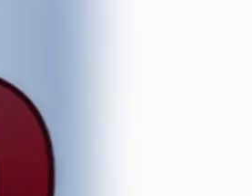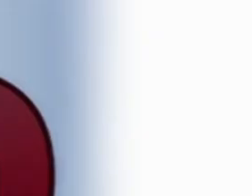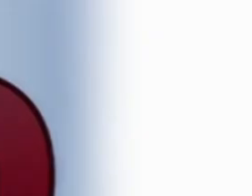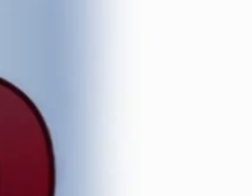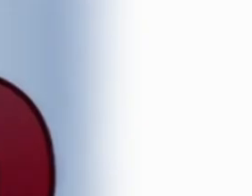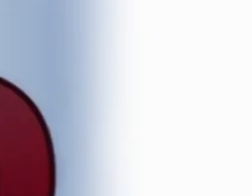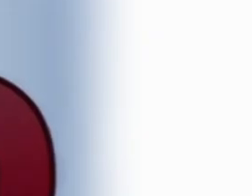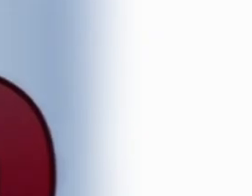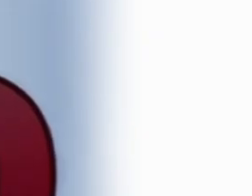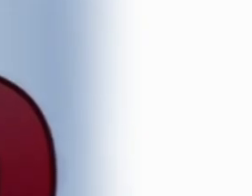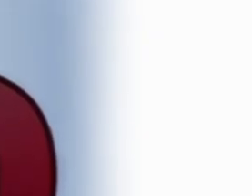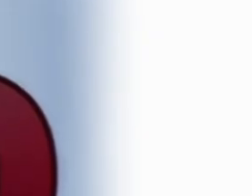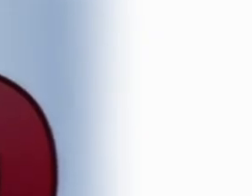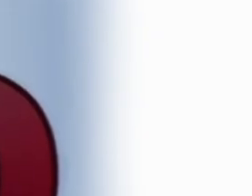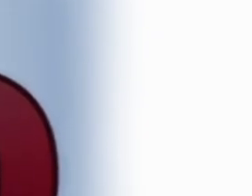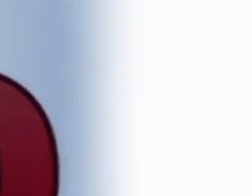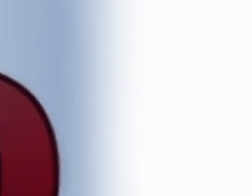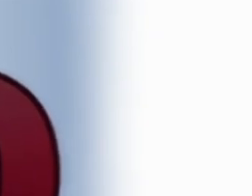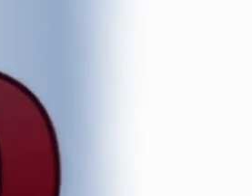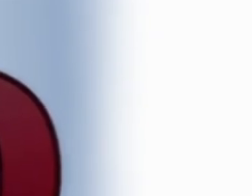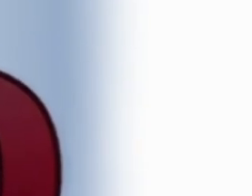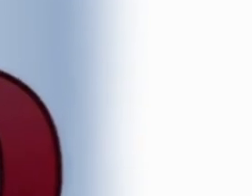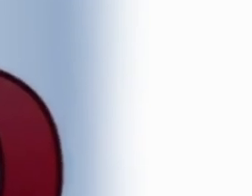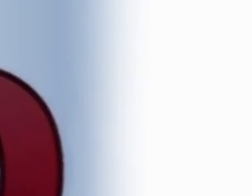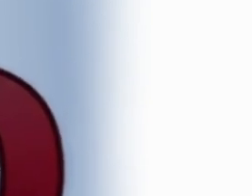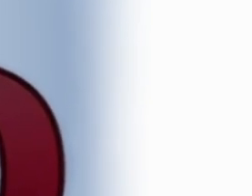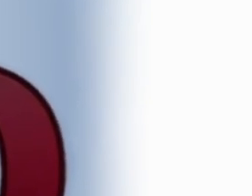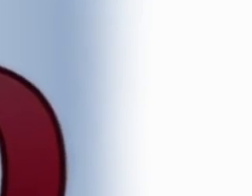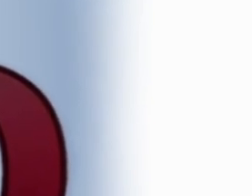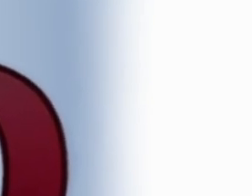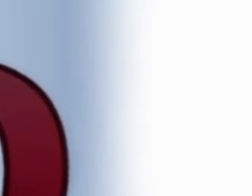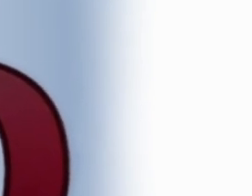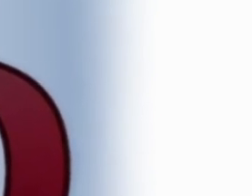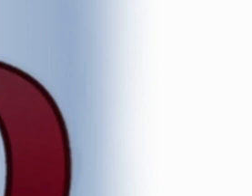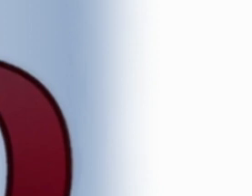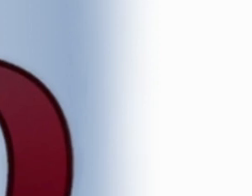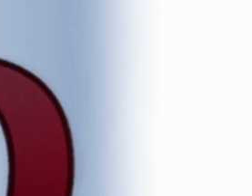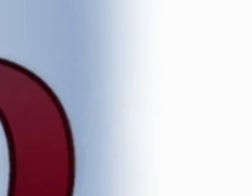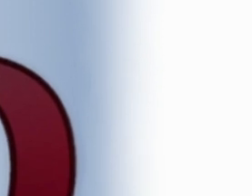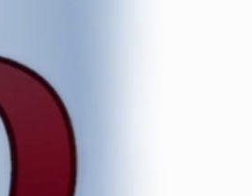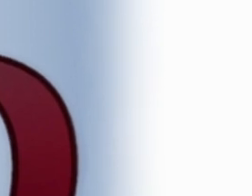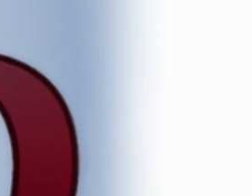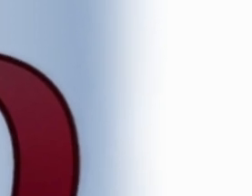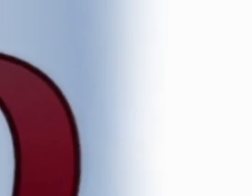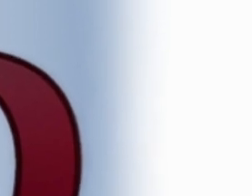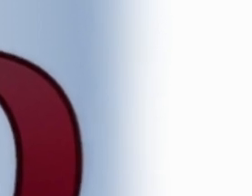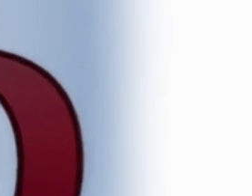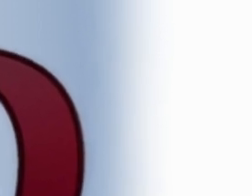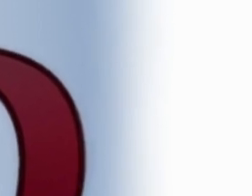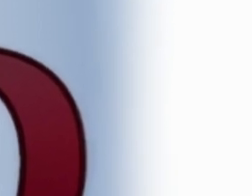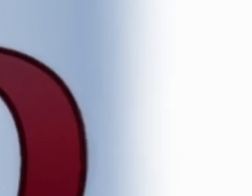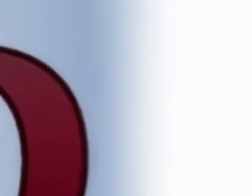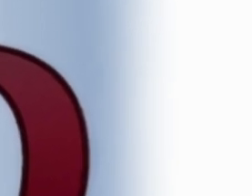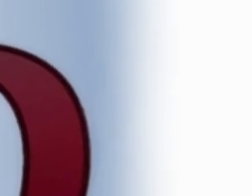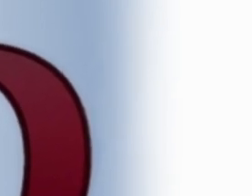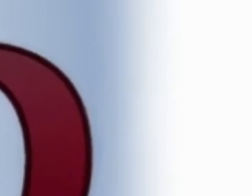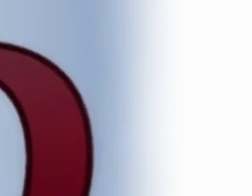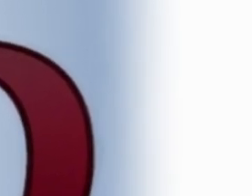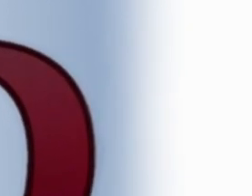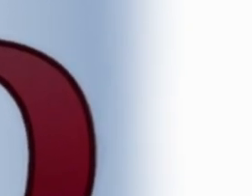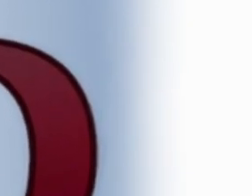Thank you for being a part of this impactful discussion. Your commitment to making a difference in disability advocacy on campus is